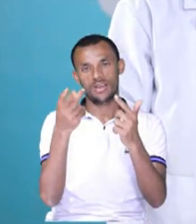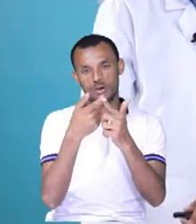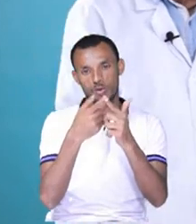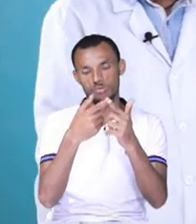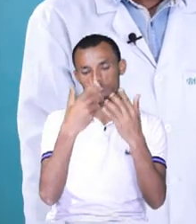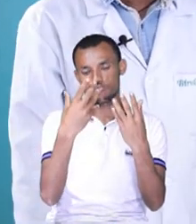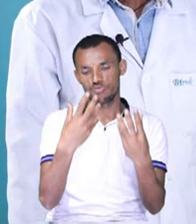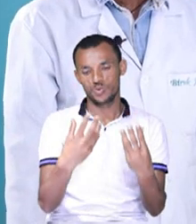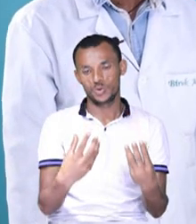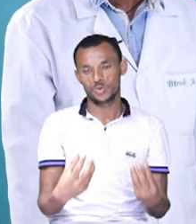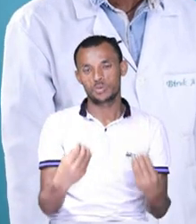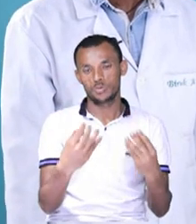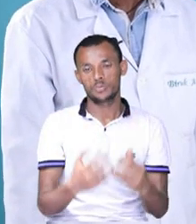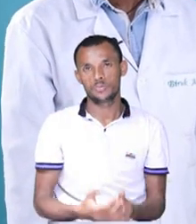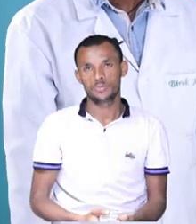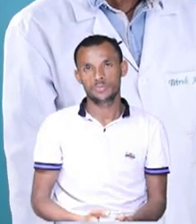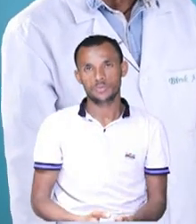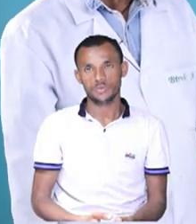the other one is slow reaction.